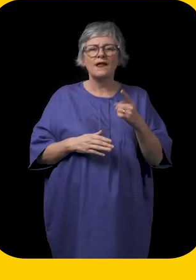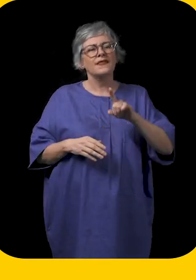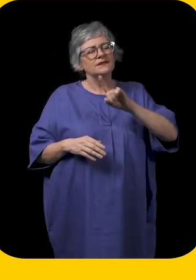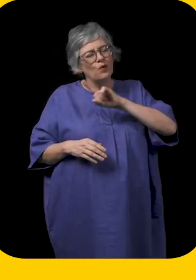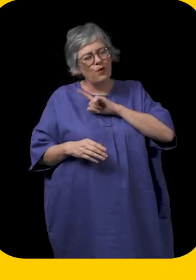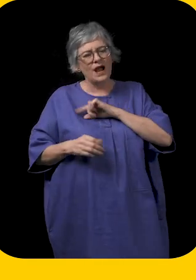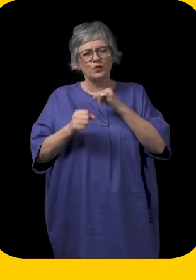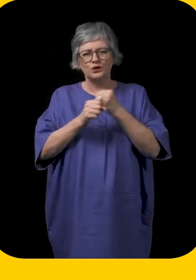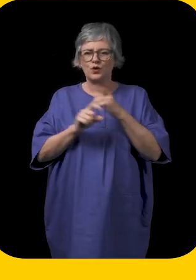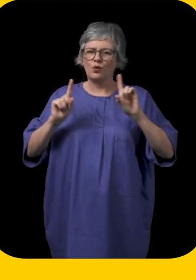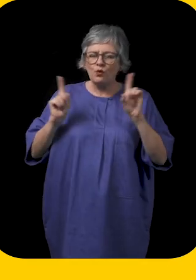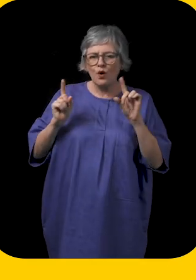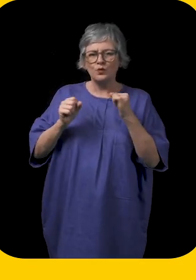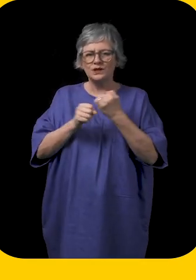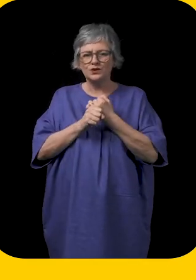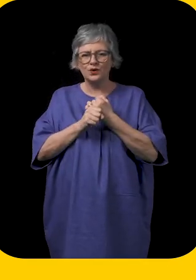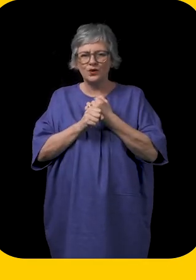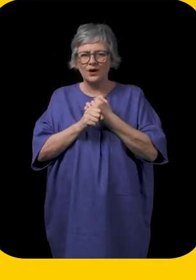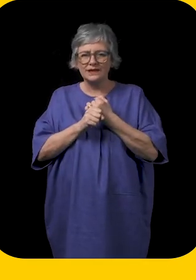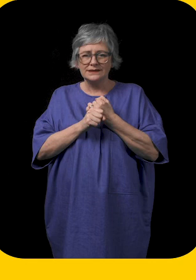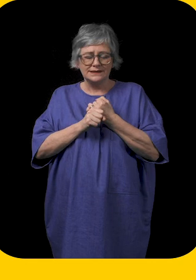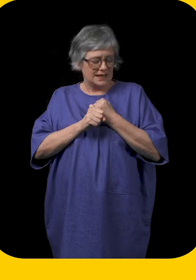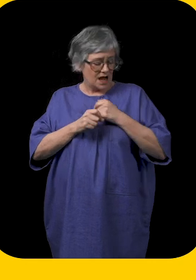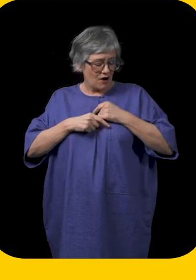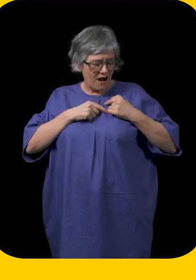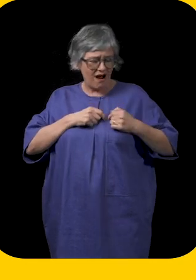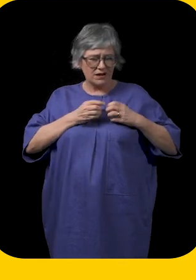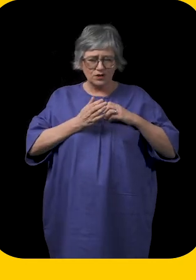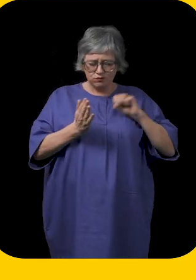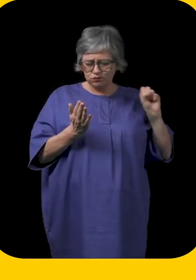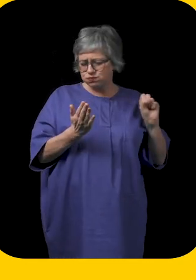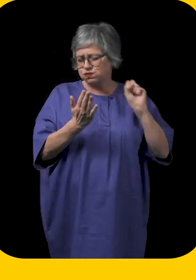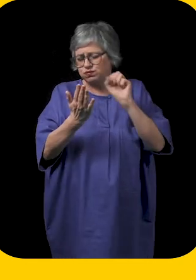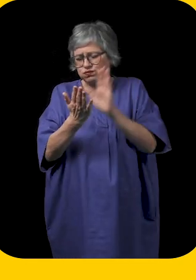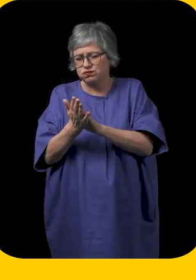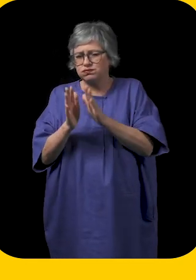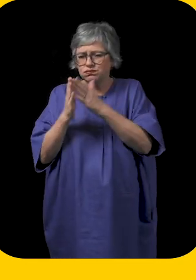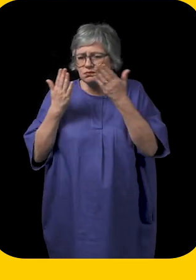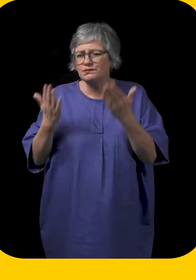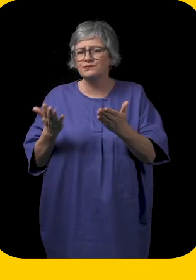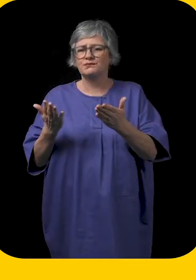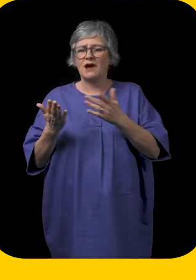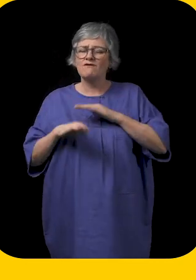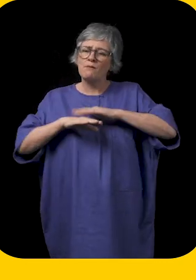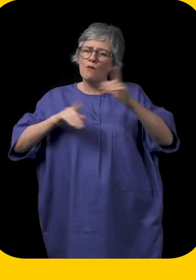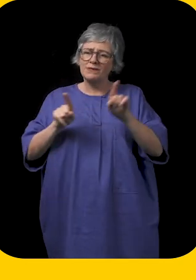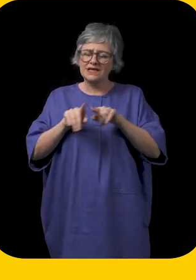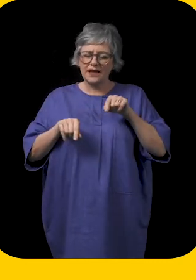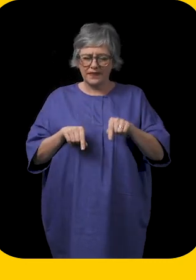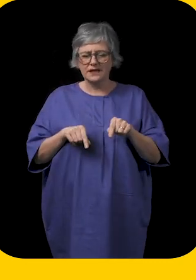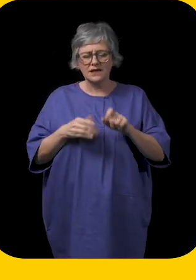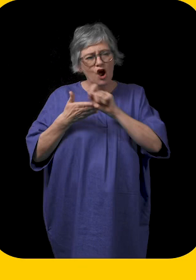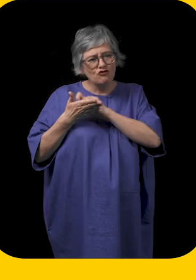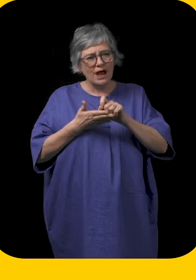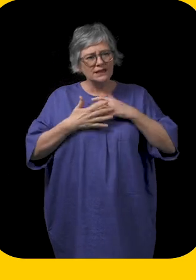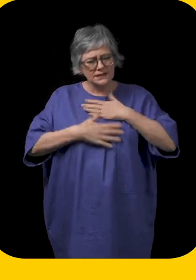oh gosh, yes, this is why we do it, this is why we do what we do, and why we take all of our hearts and put them on the page for moments like this,